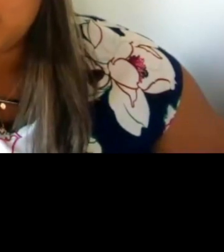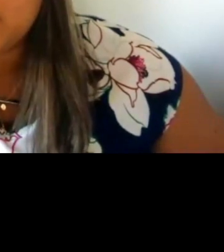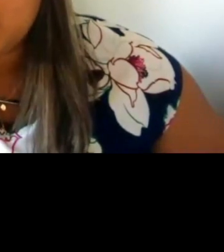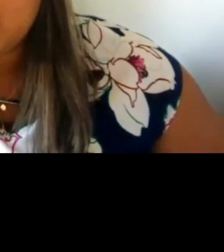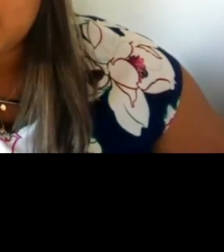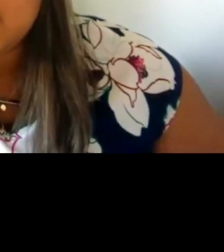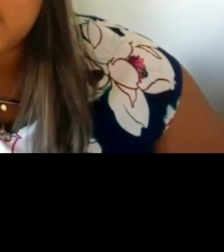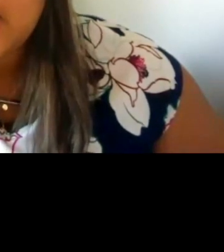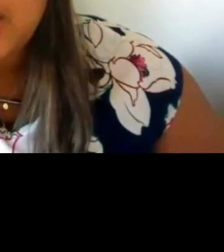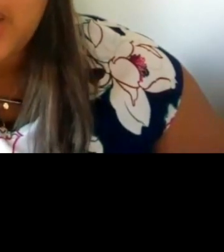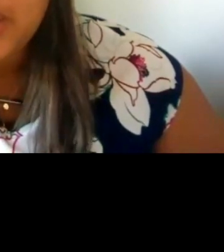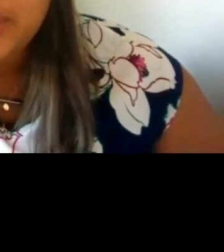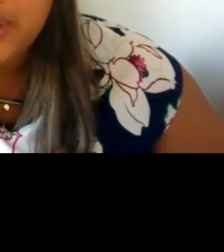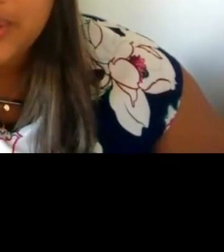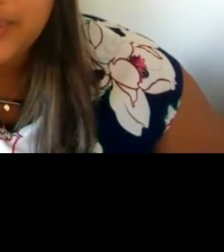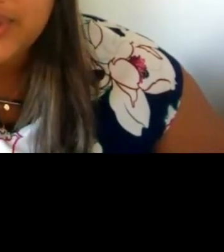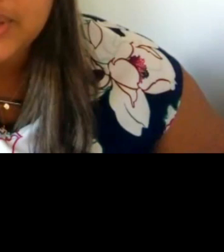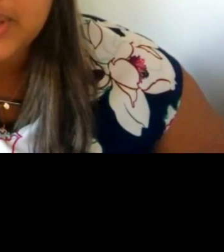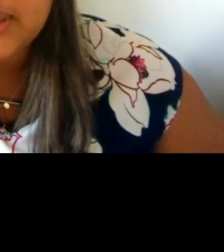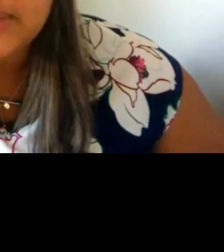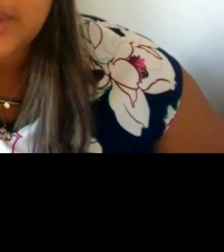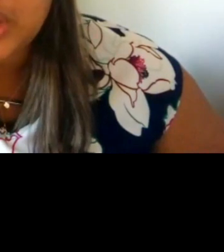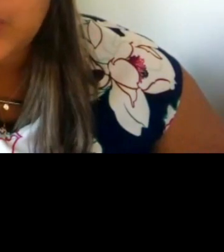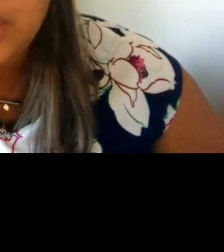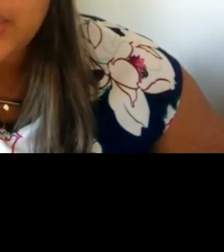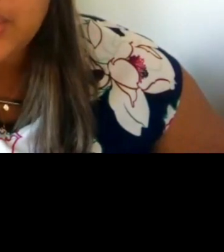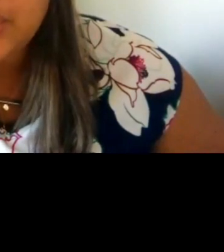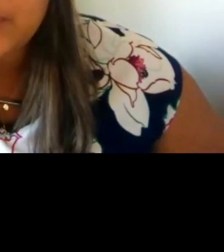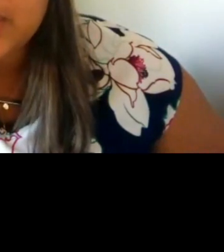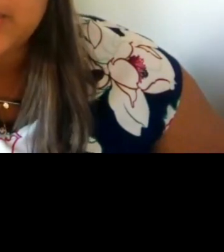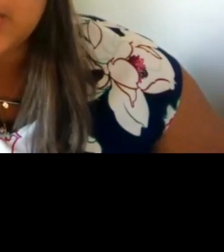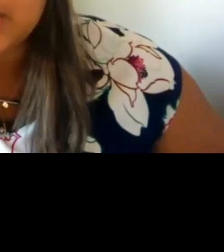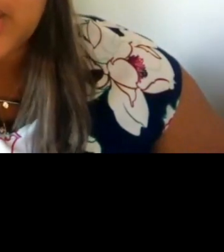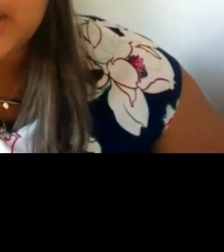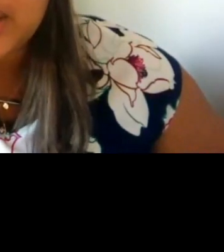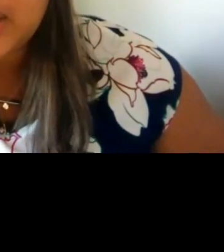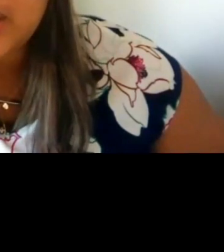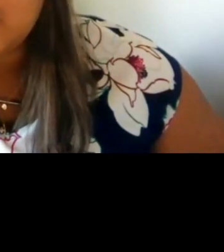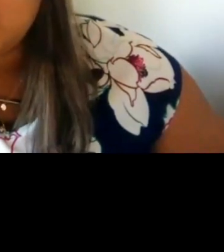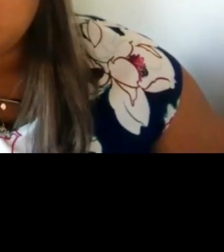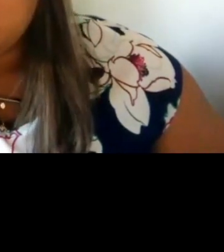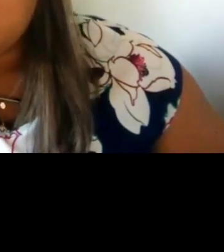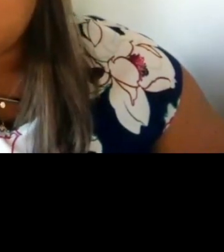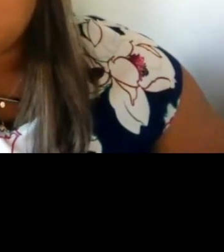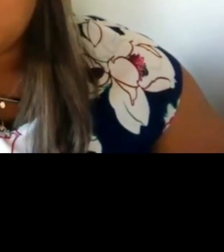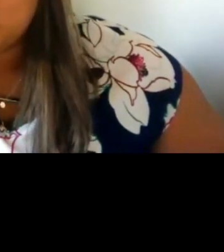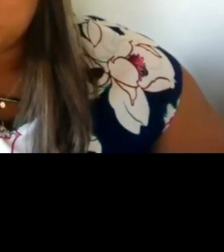and opportunities. Other codes such as feeling welcomed, intersectionality,